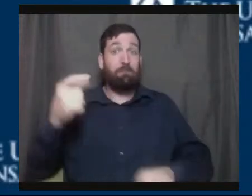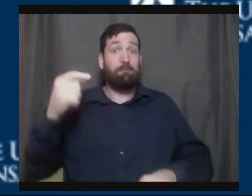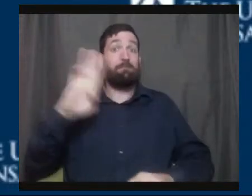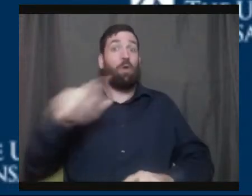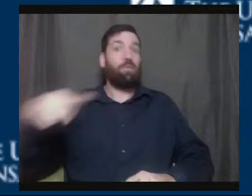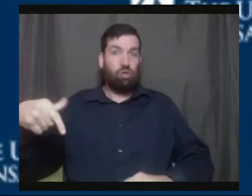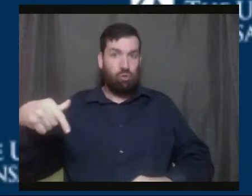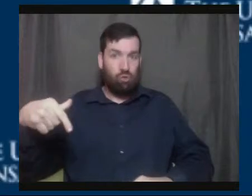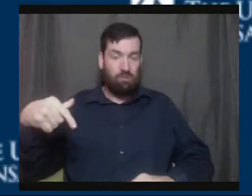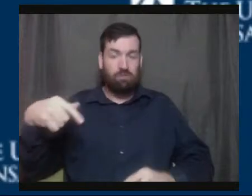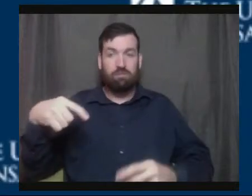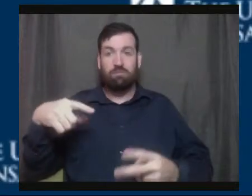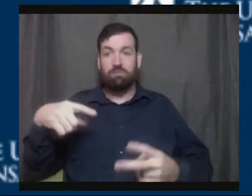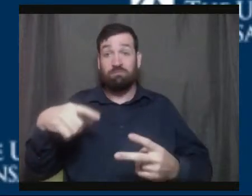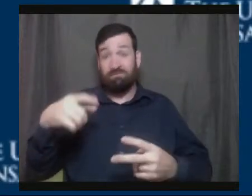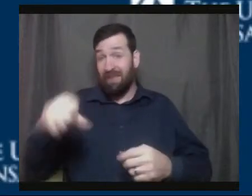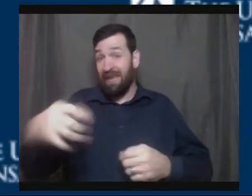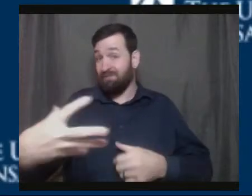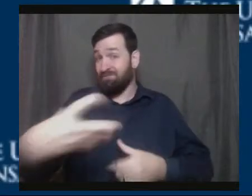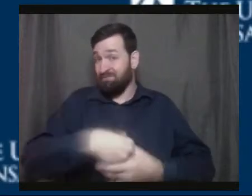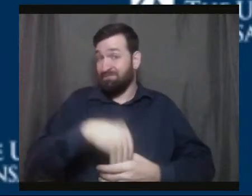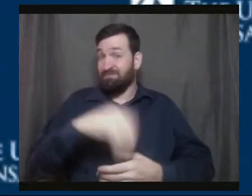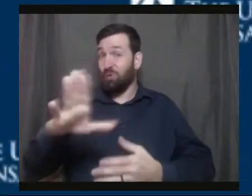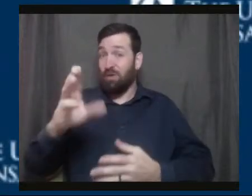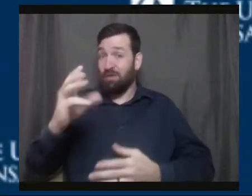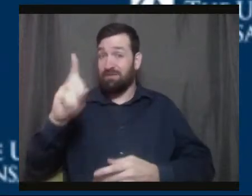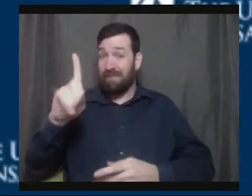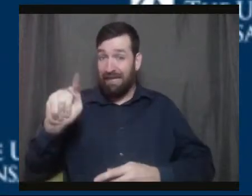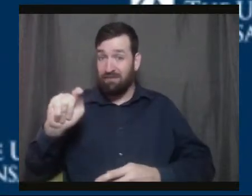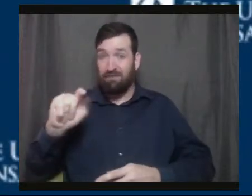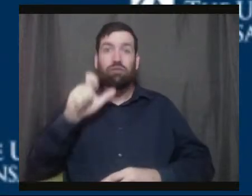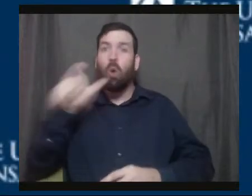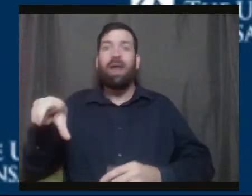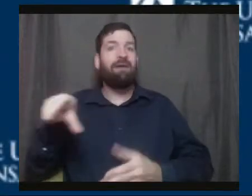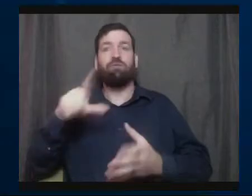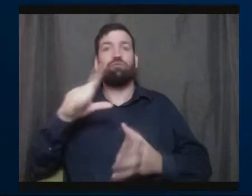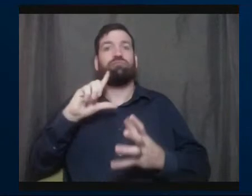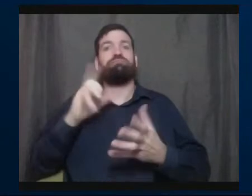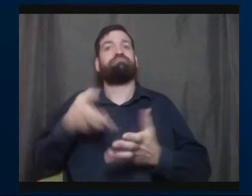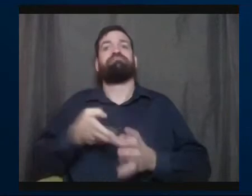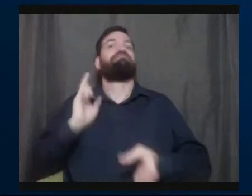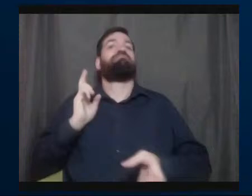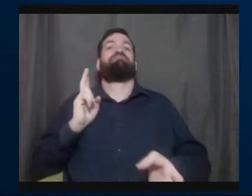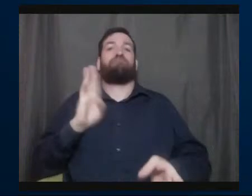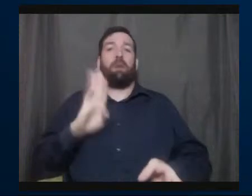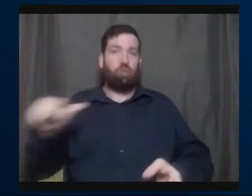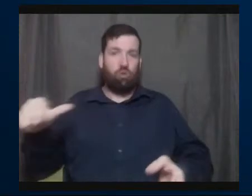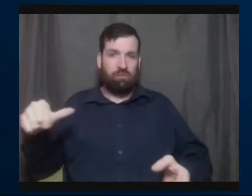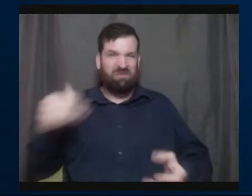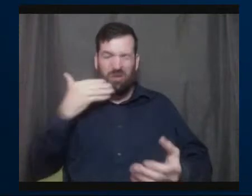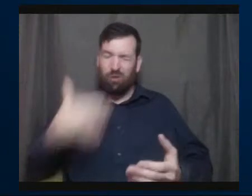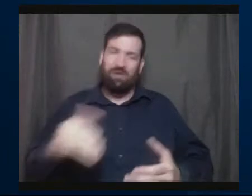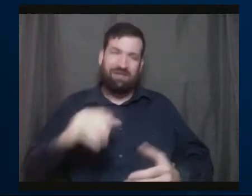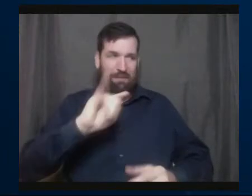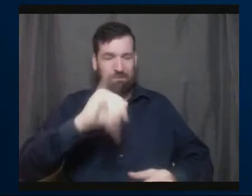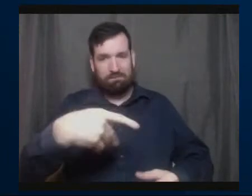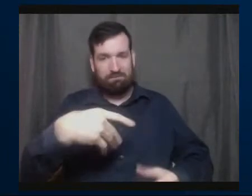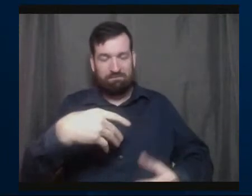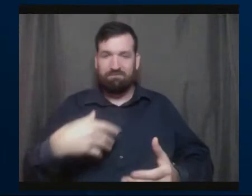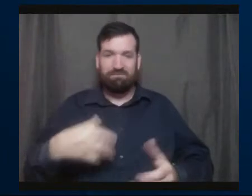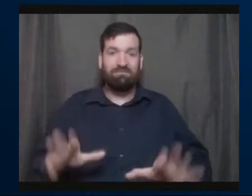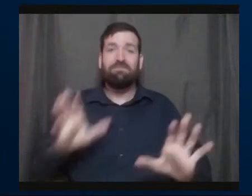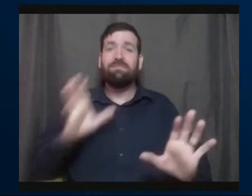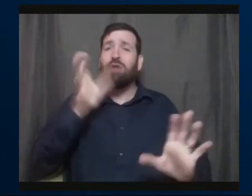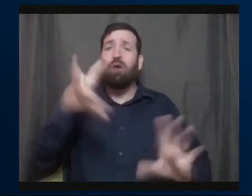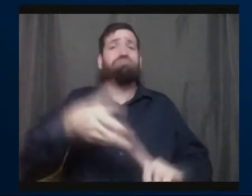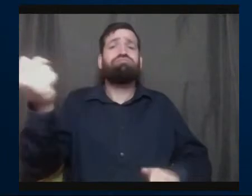can be a part of your bariatric diet. So we don't have to rule those out. Good. Okay, good tip for sure. Yes, don't take our barbecue away from